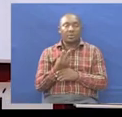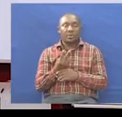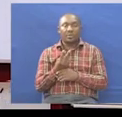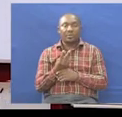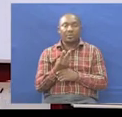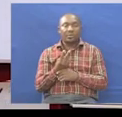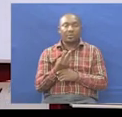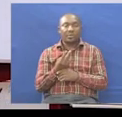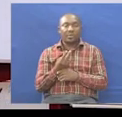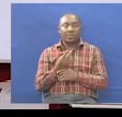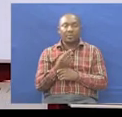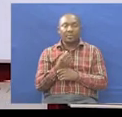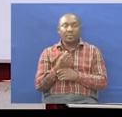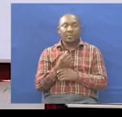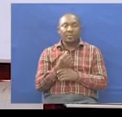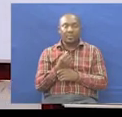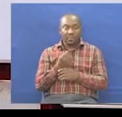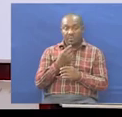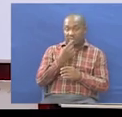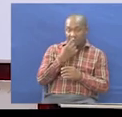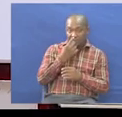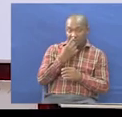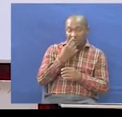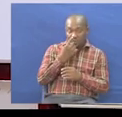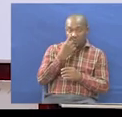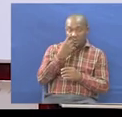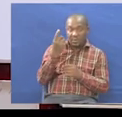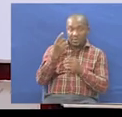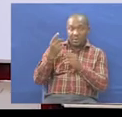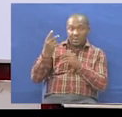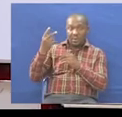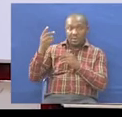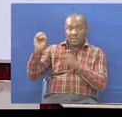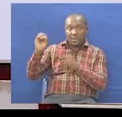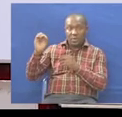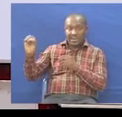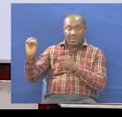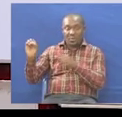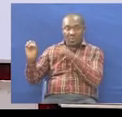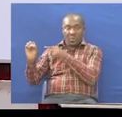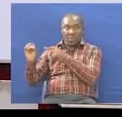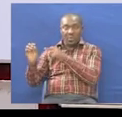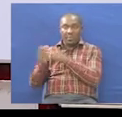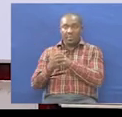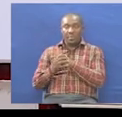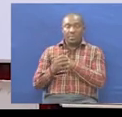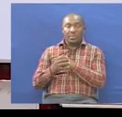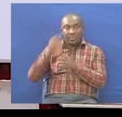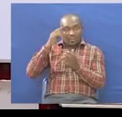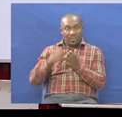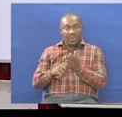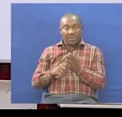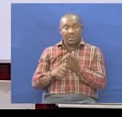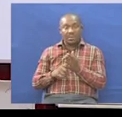o'clock. It is 12 o'clock. I know that you see 00 there. What is it for? Yes, these two